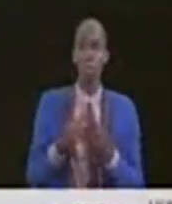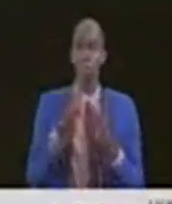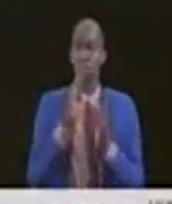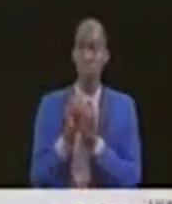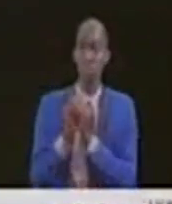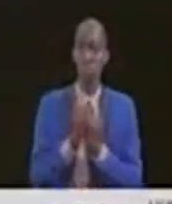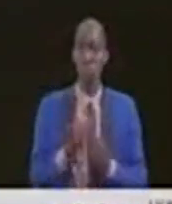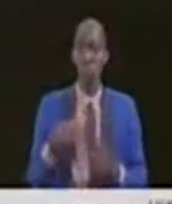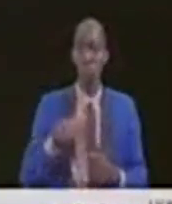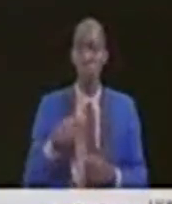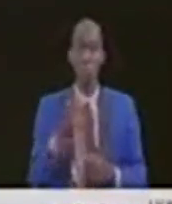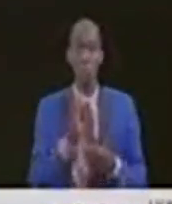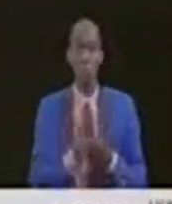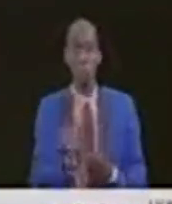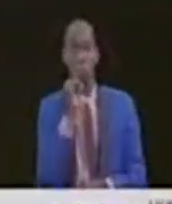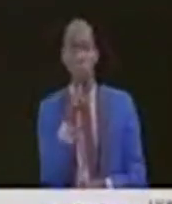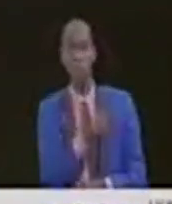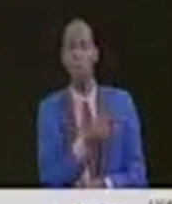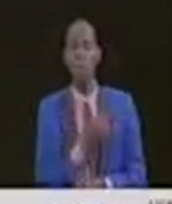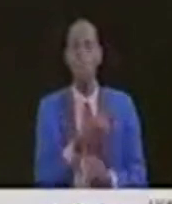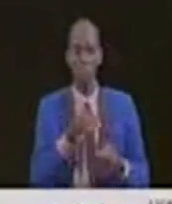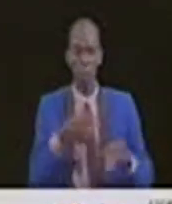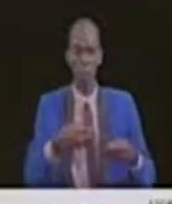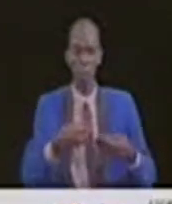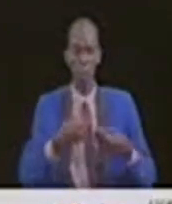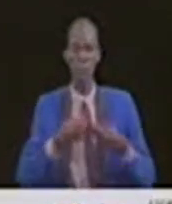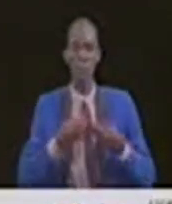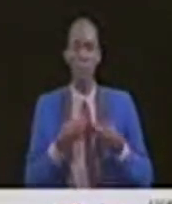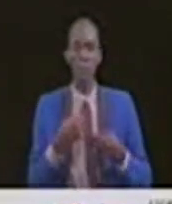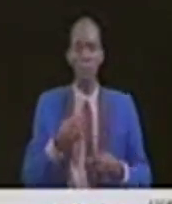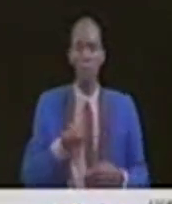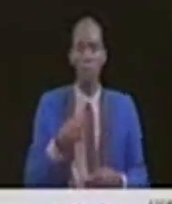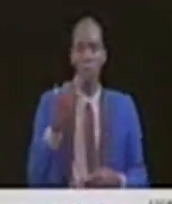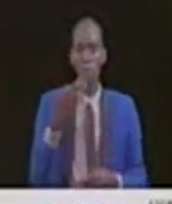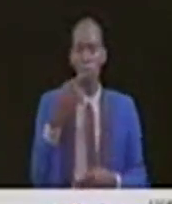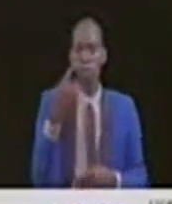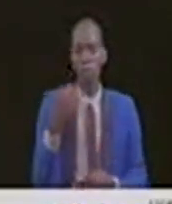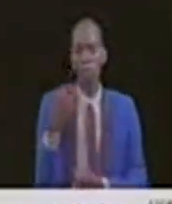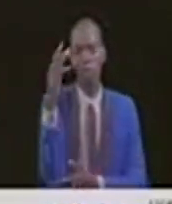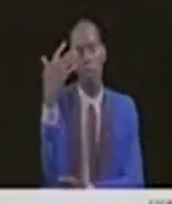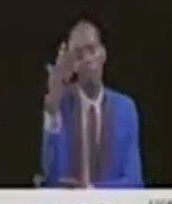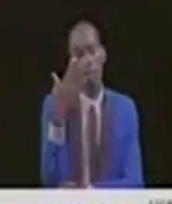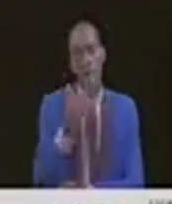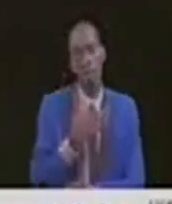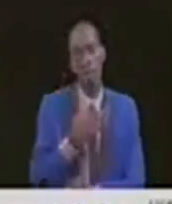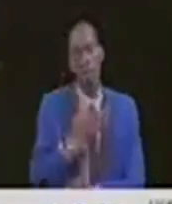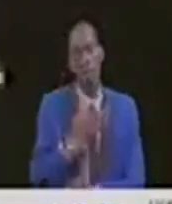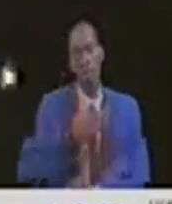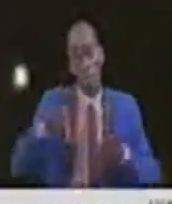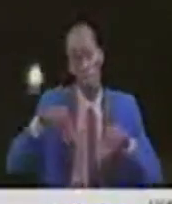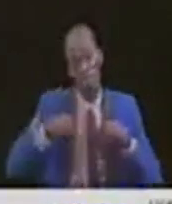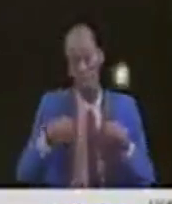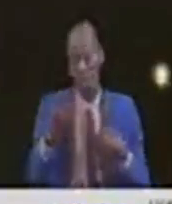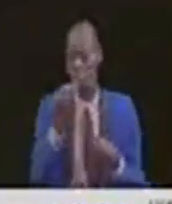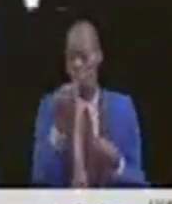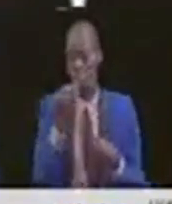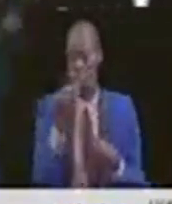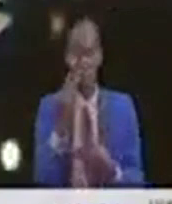me, she gave me of the tree, and I did eat. It's not